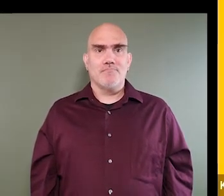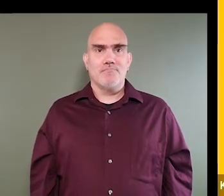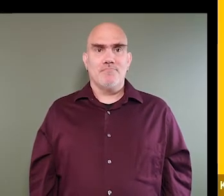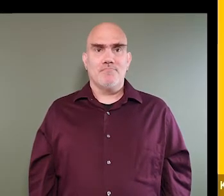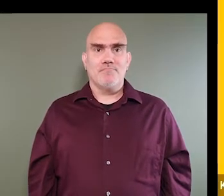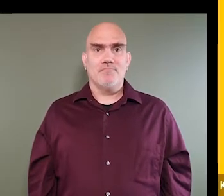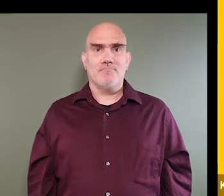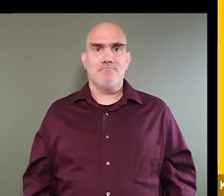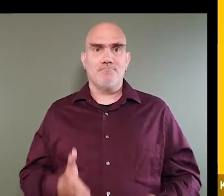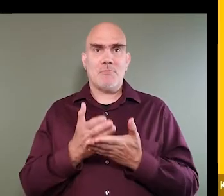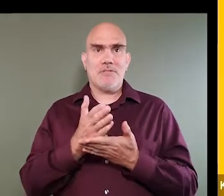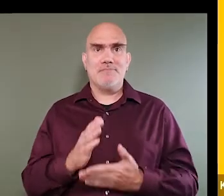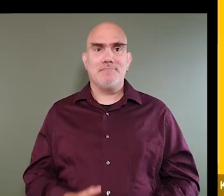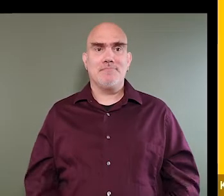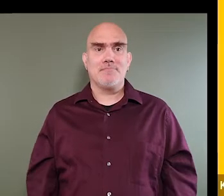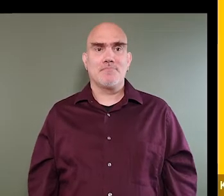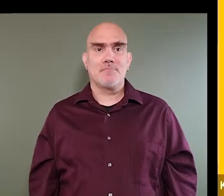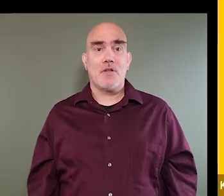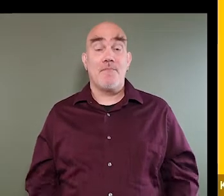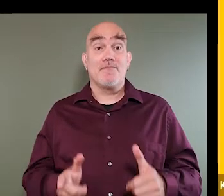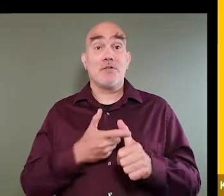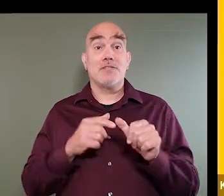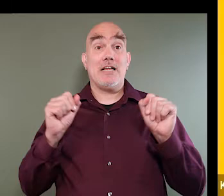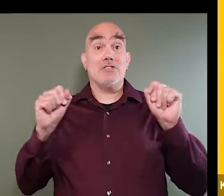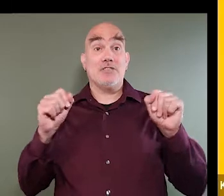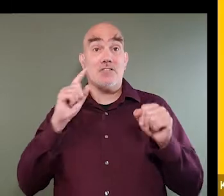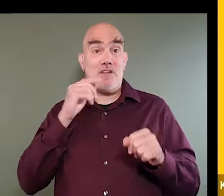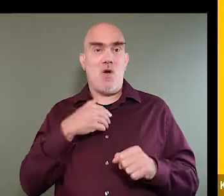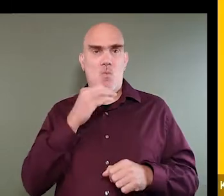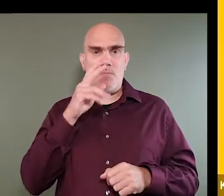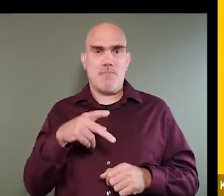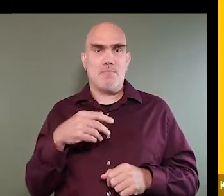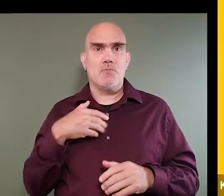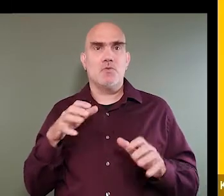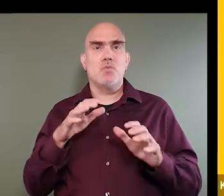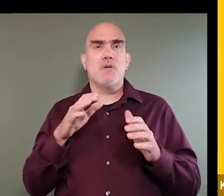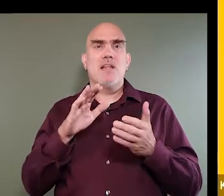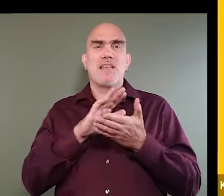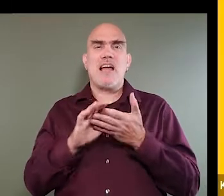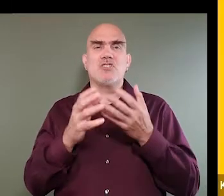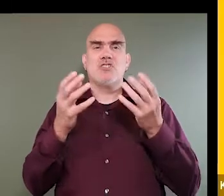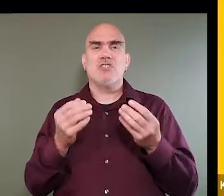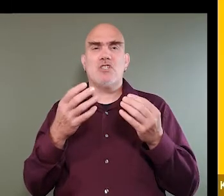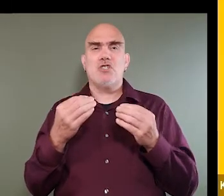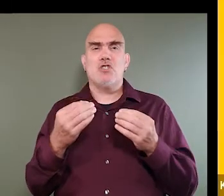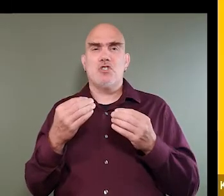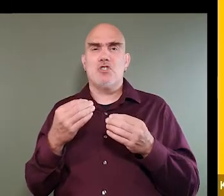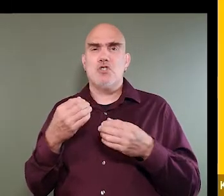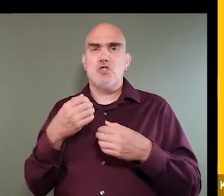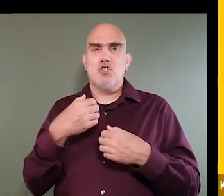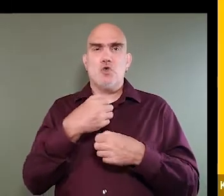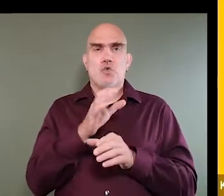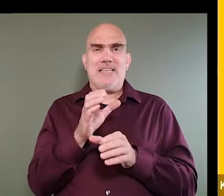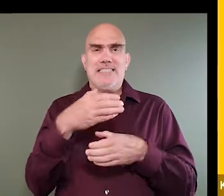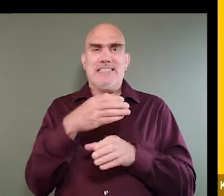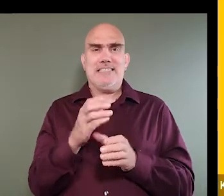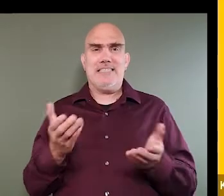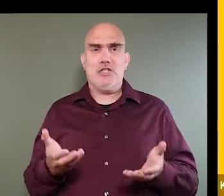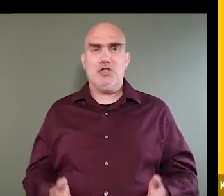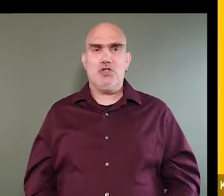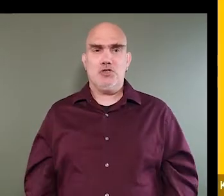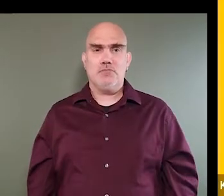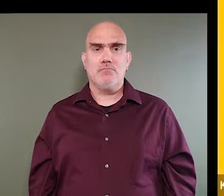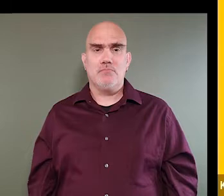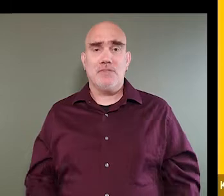All right, first exercise for our warm-up, we're going to be doing a nice gentle twist here.